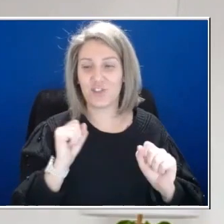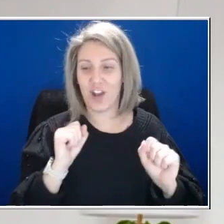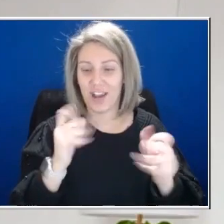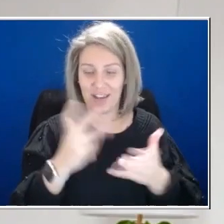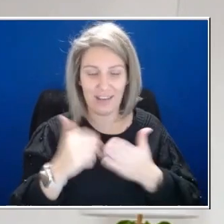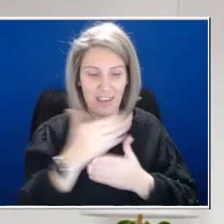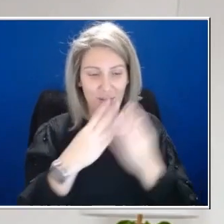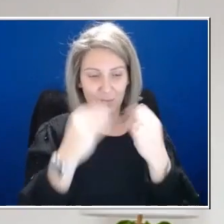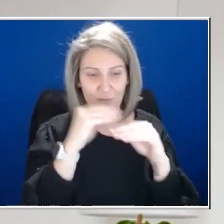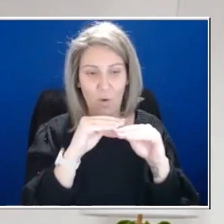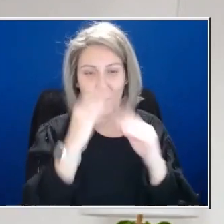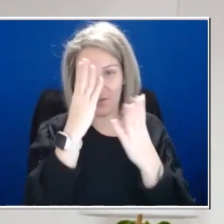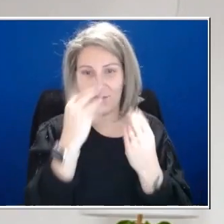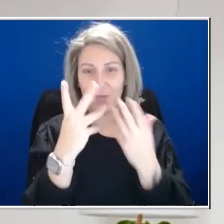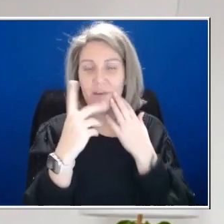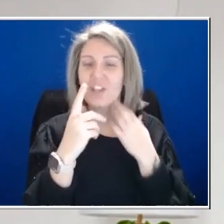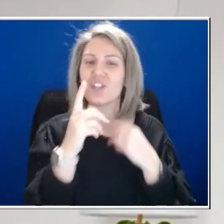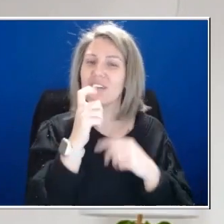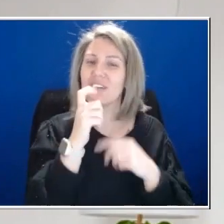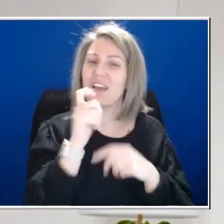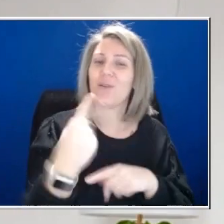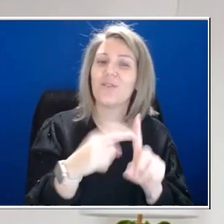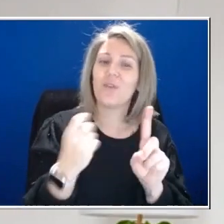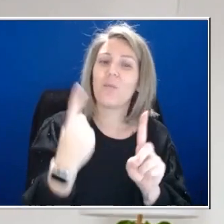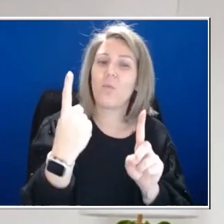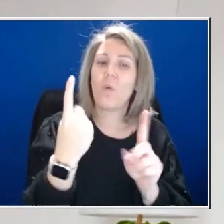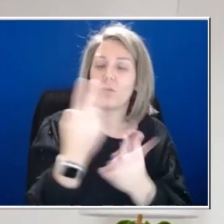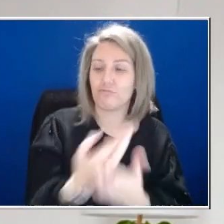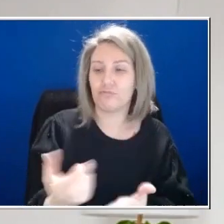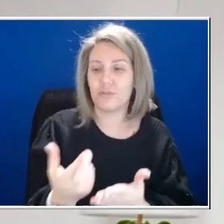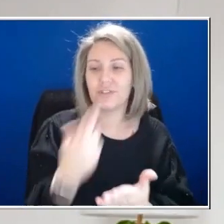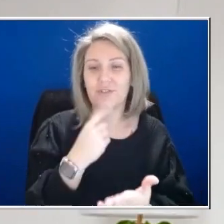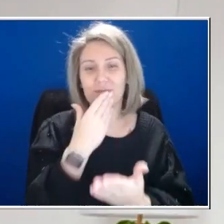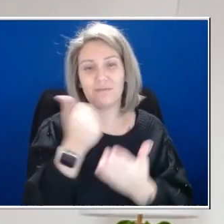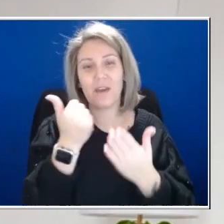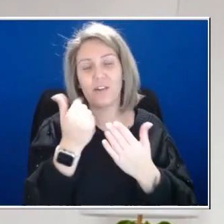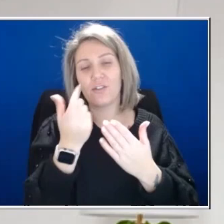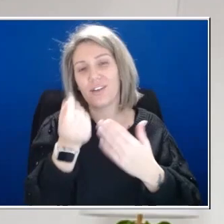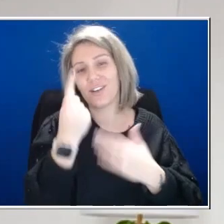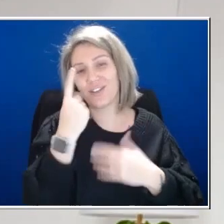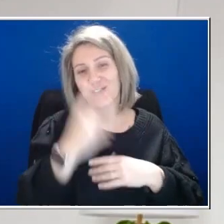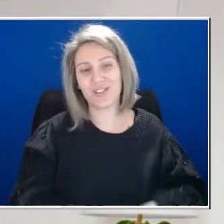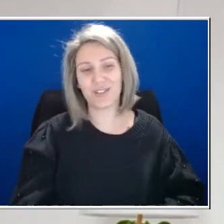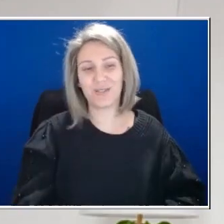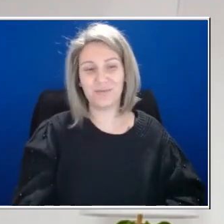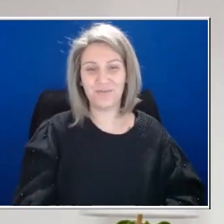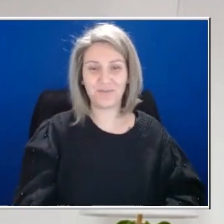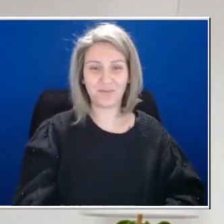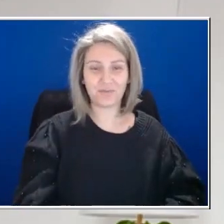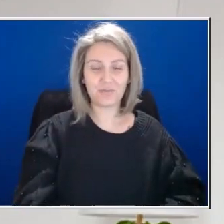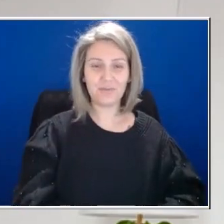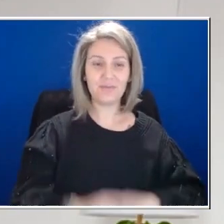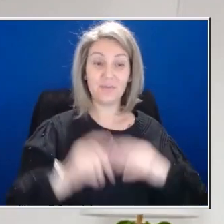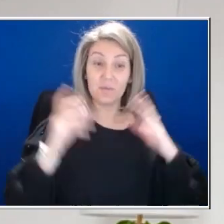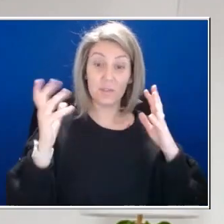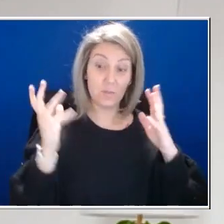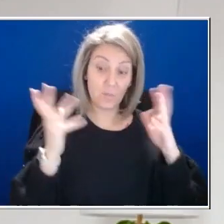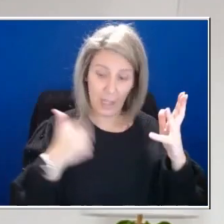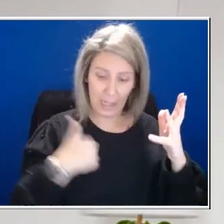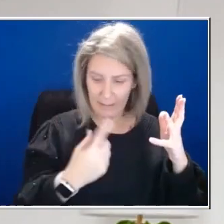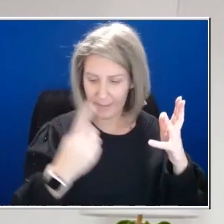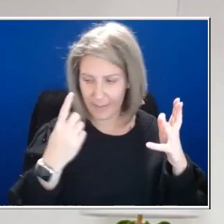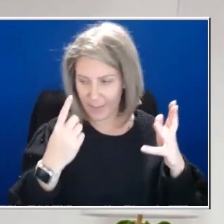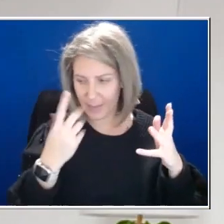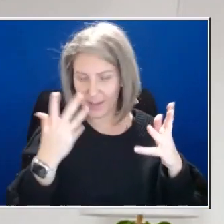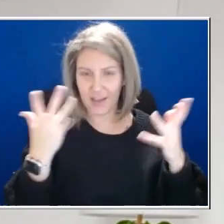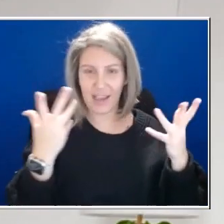not just getting it from one source, again, to better understand is what I think that's